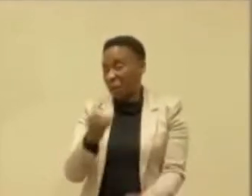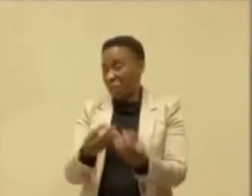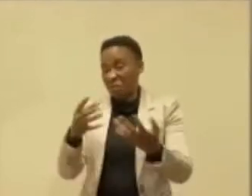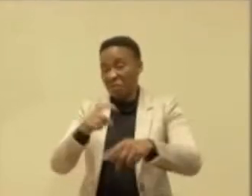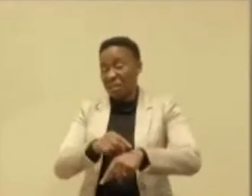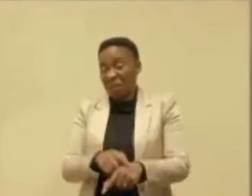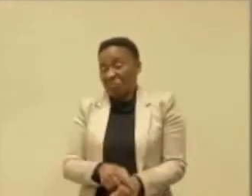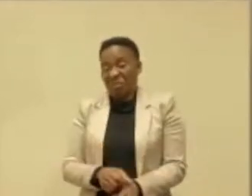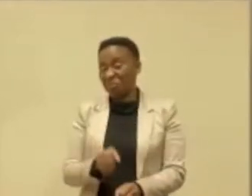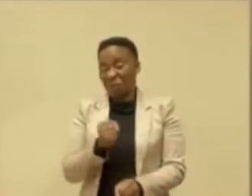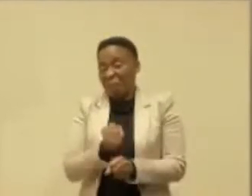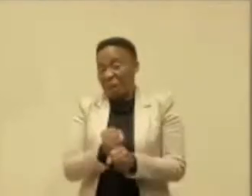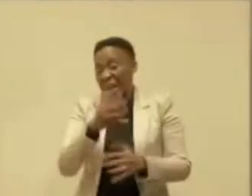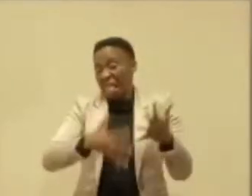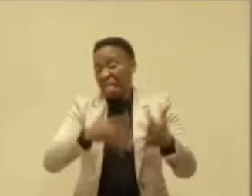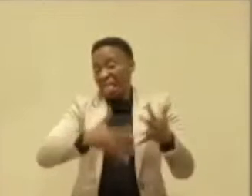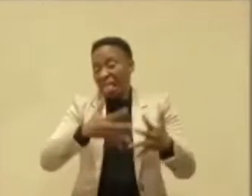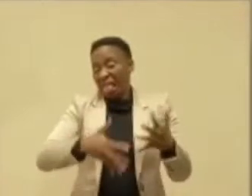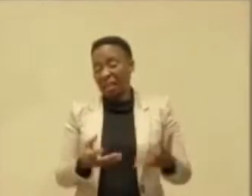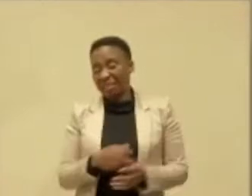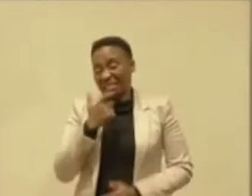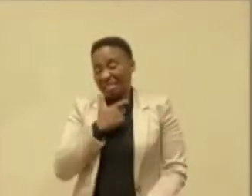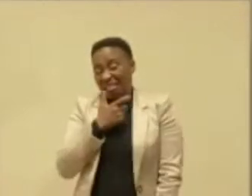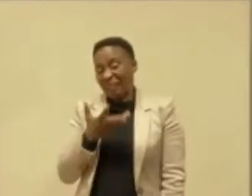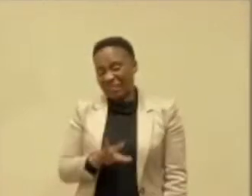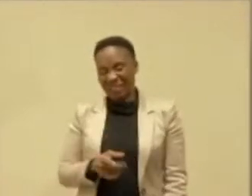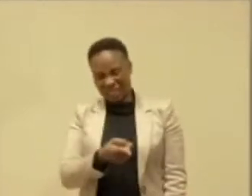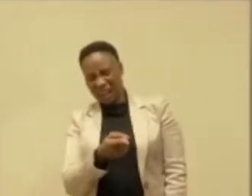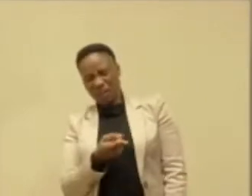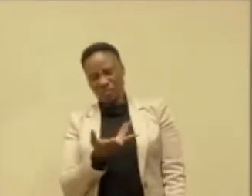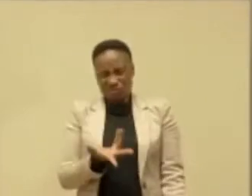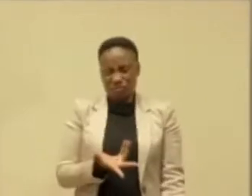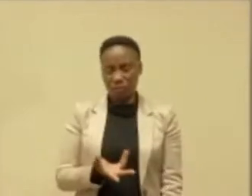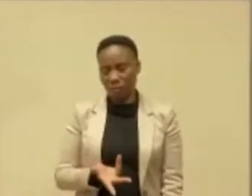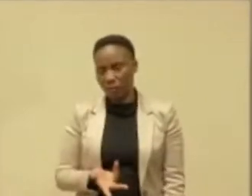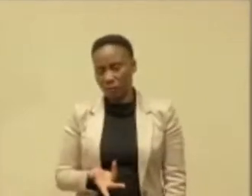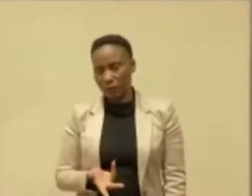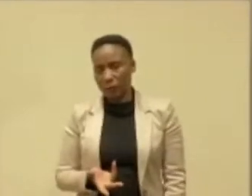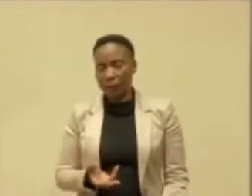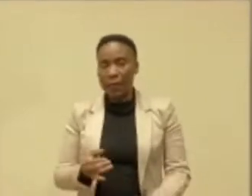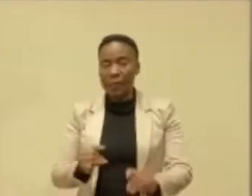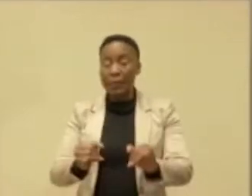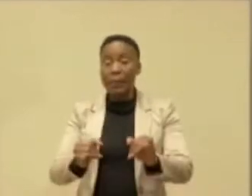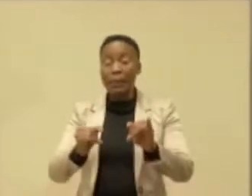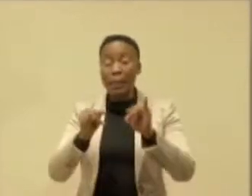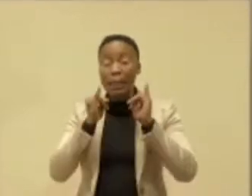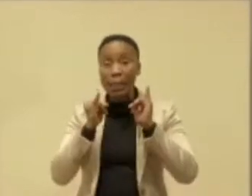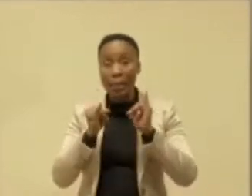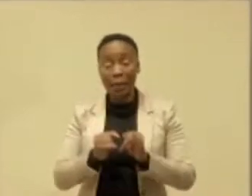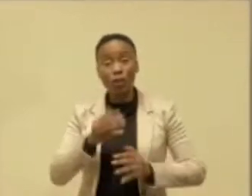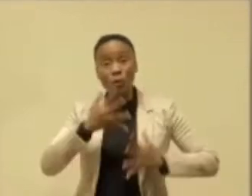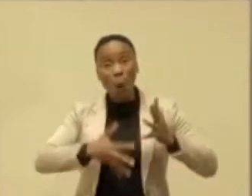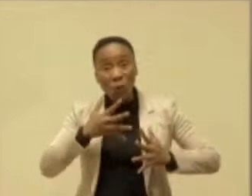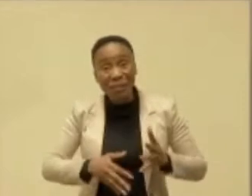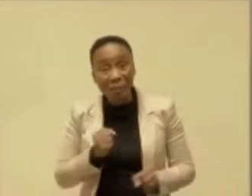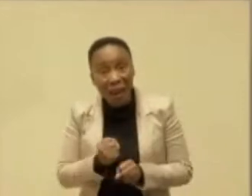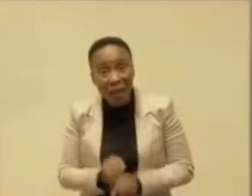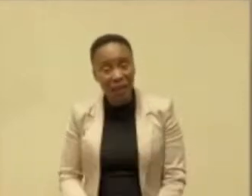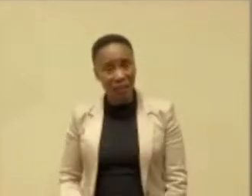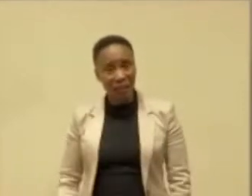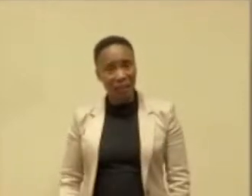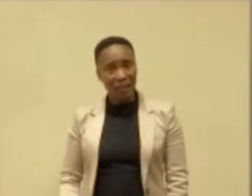are jokes out of that they make serious drugs out of gender